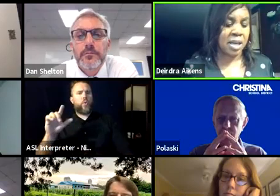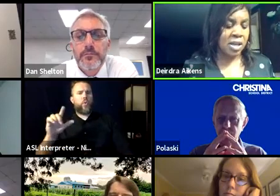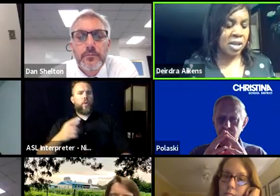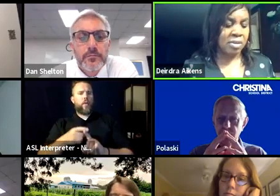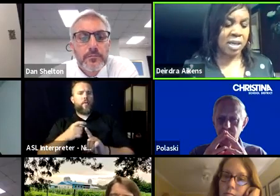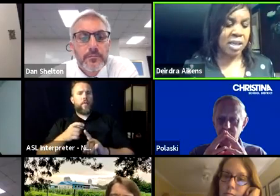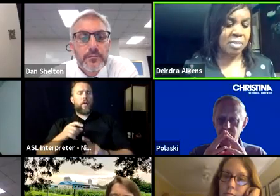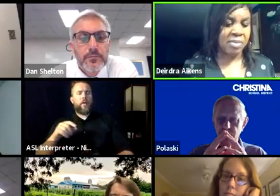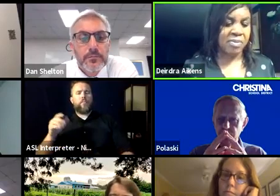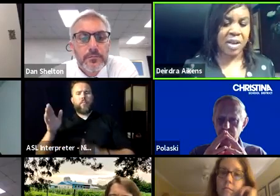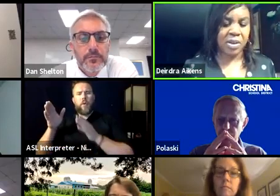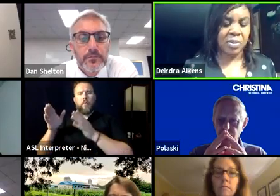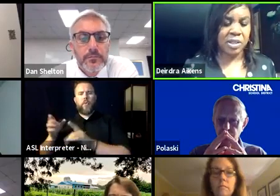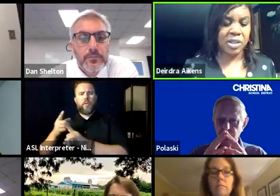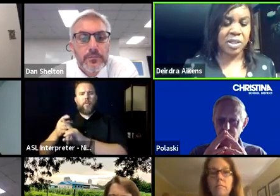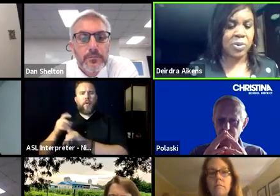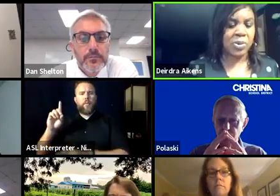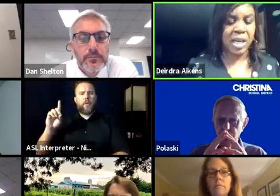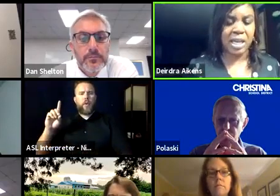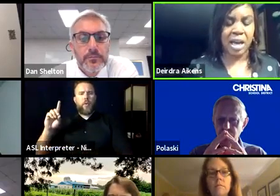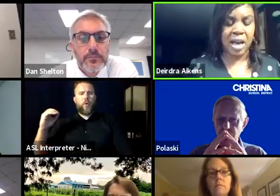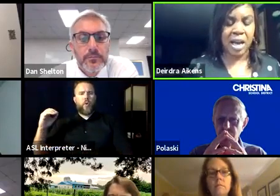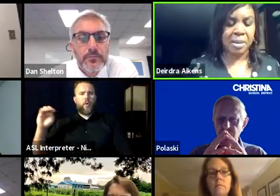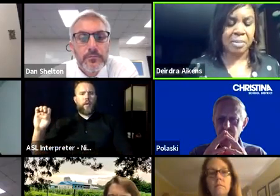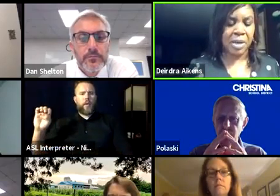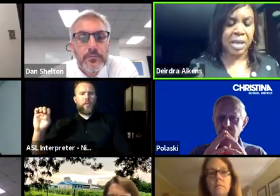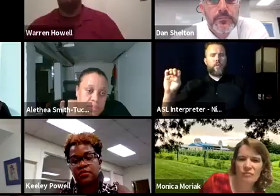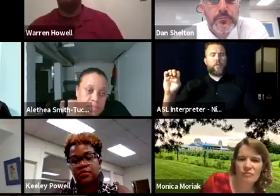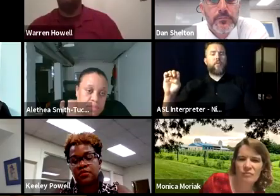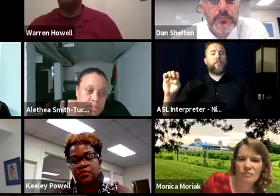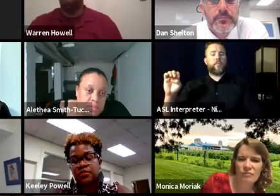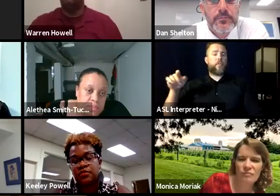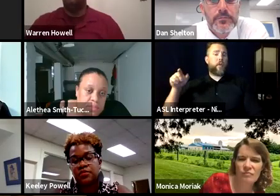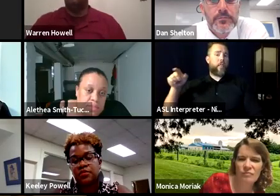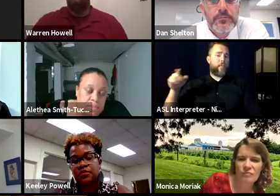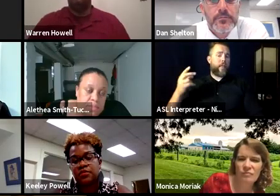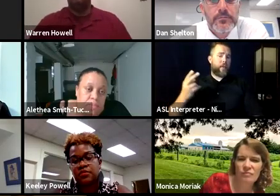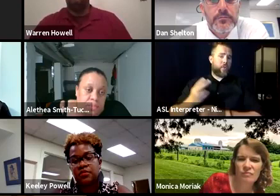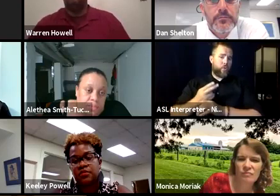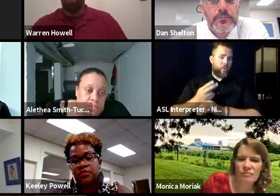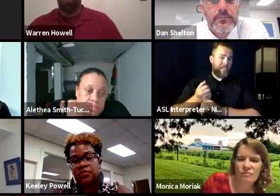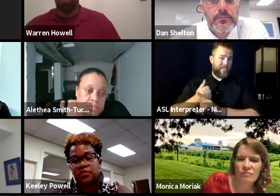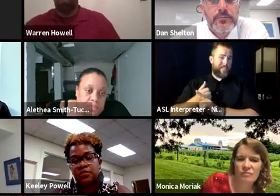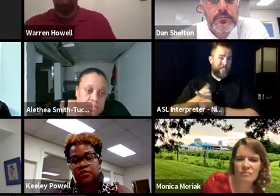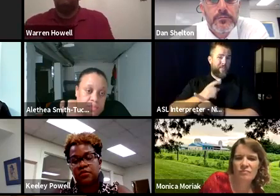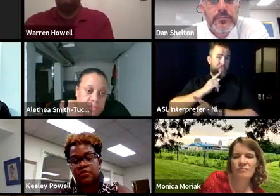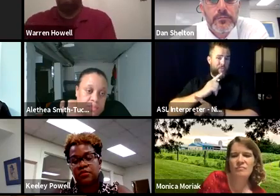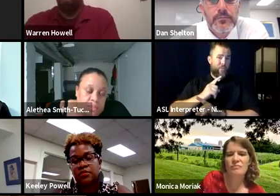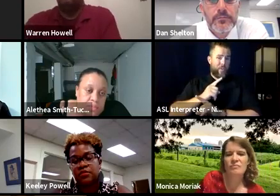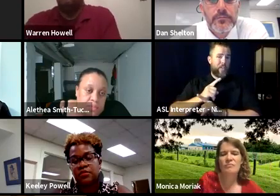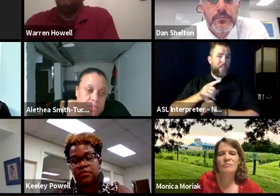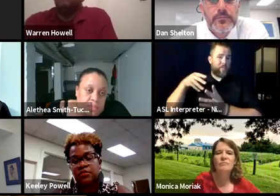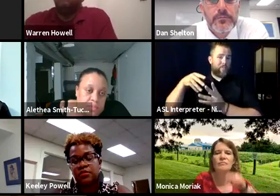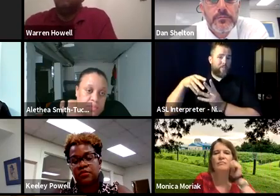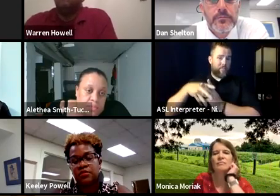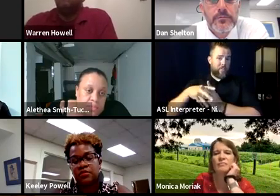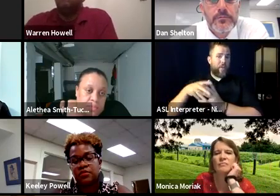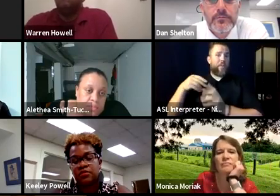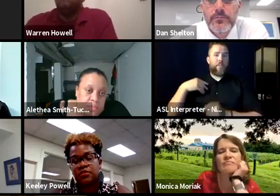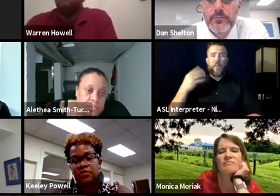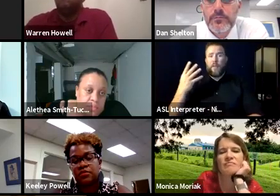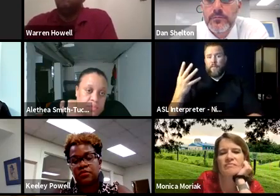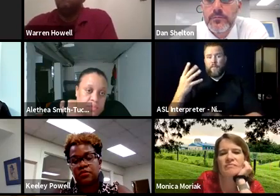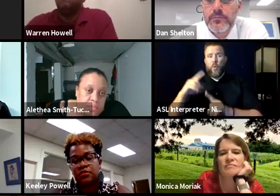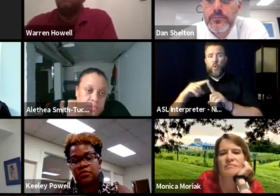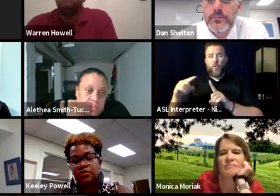is a curriculum evaluation tool. It is very extensive. It is at least 4 or 5 pages. It